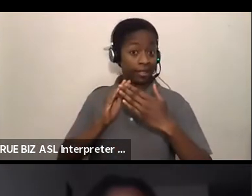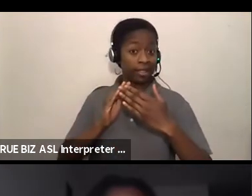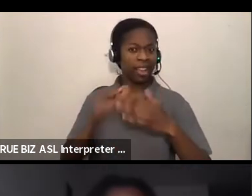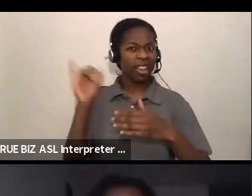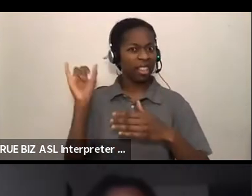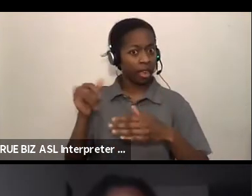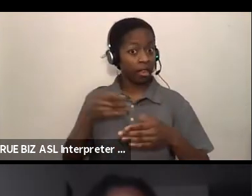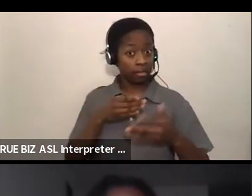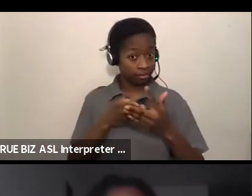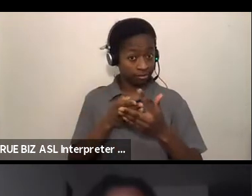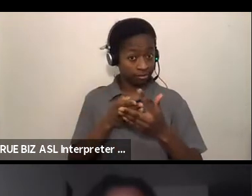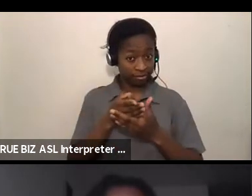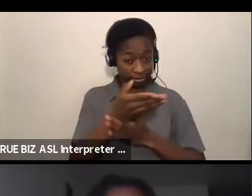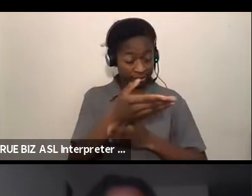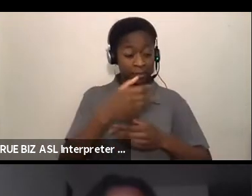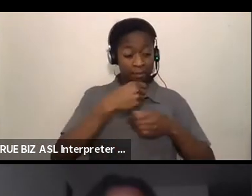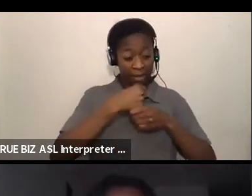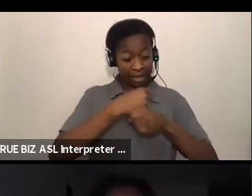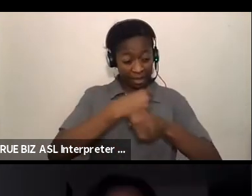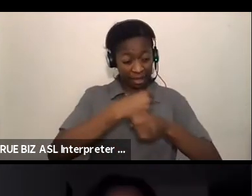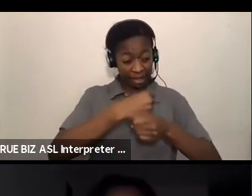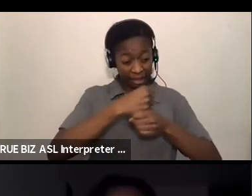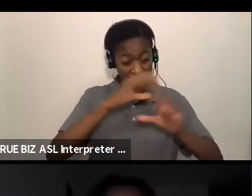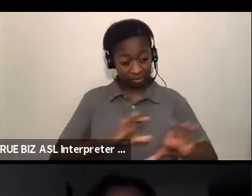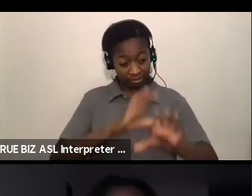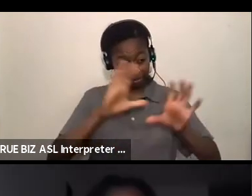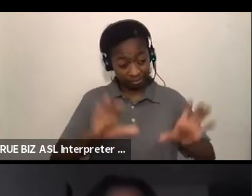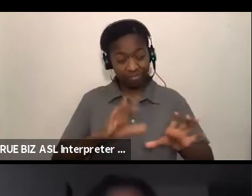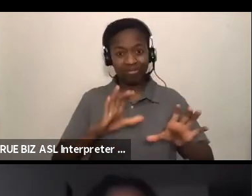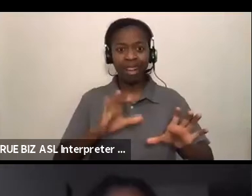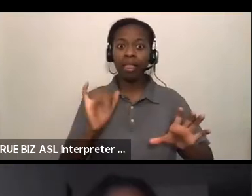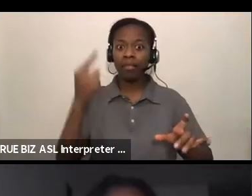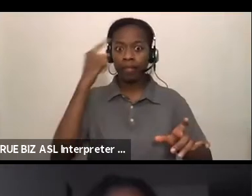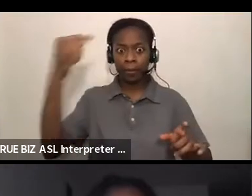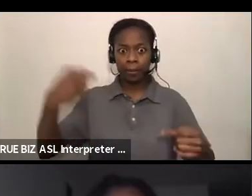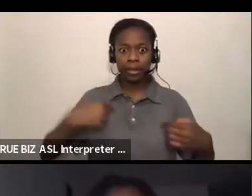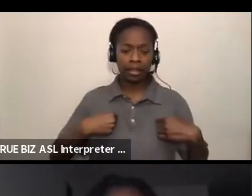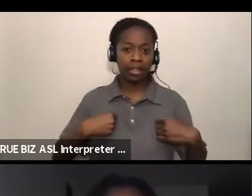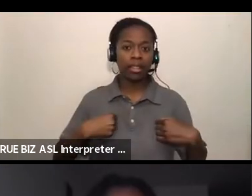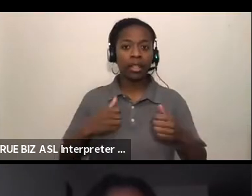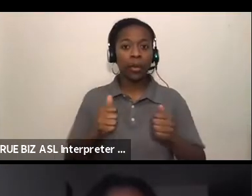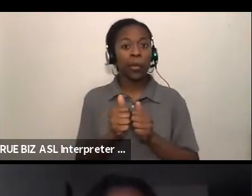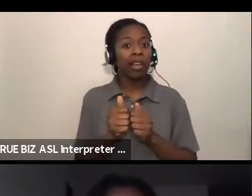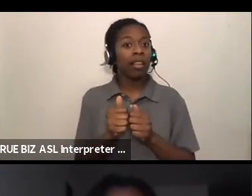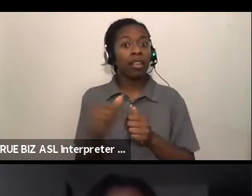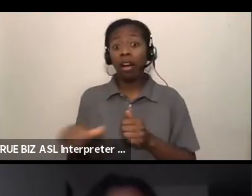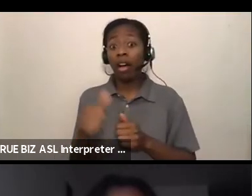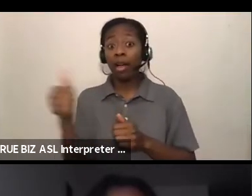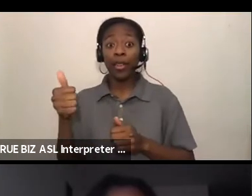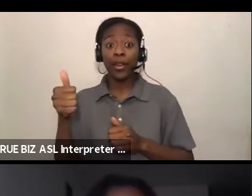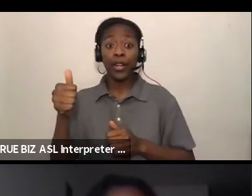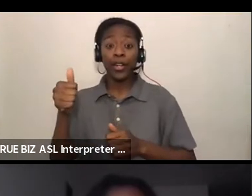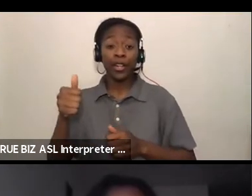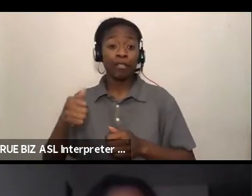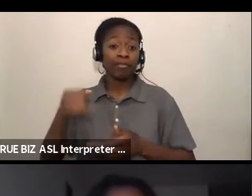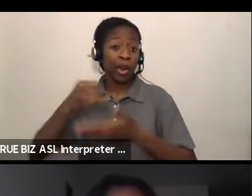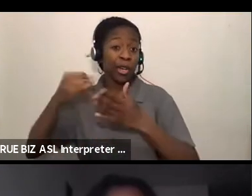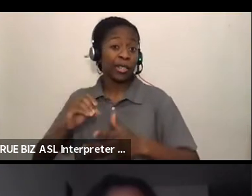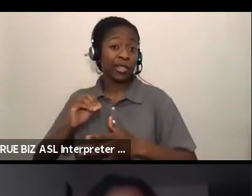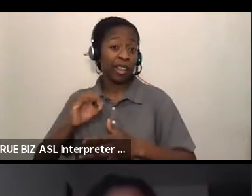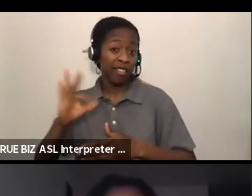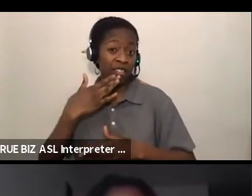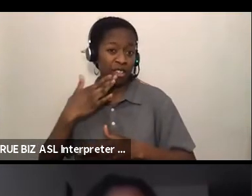that journey in creating the work with ensemble, for me, with other artists of color and community, far outweighs